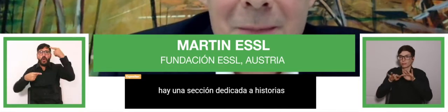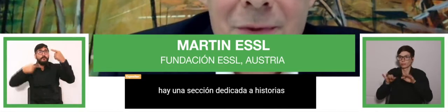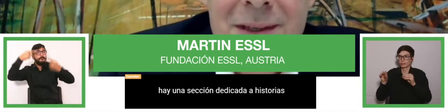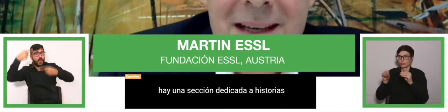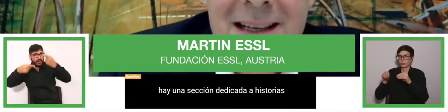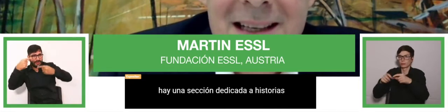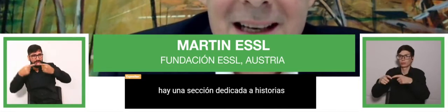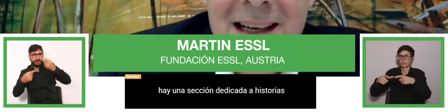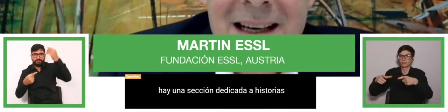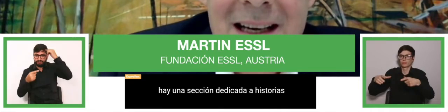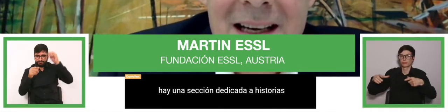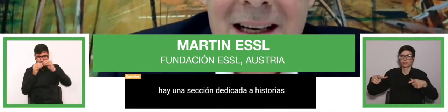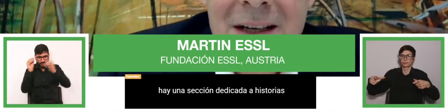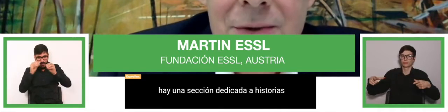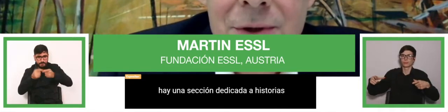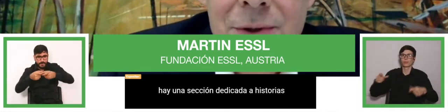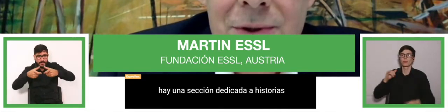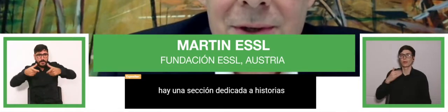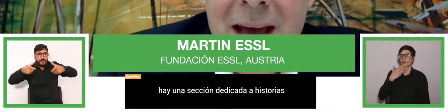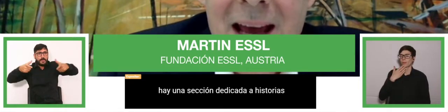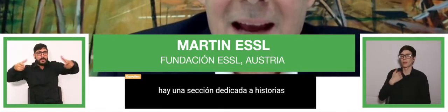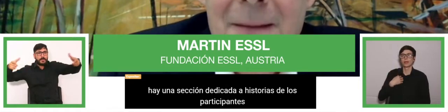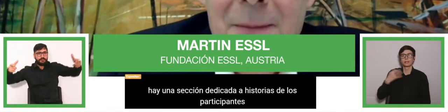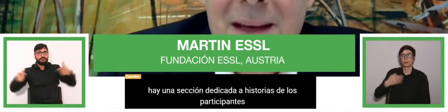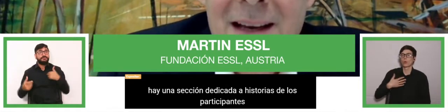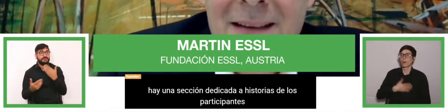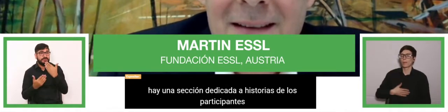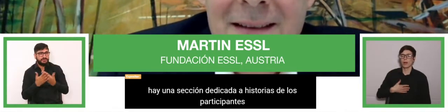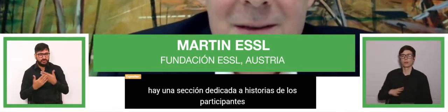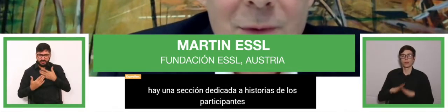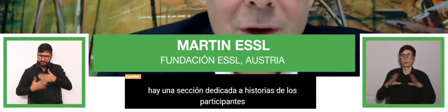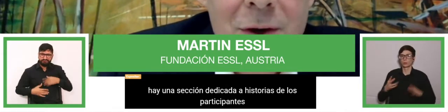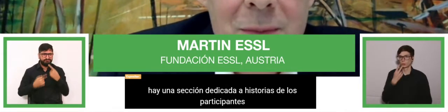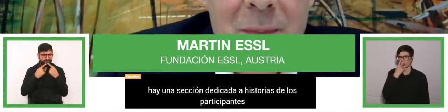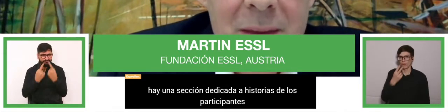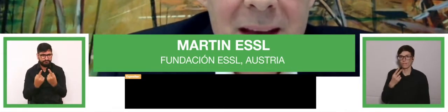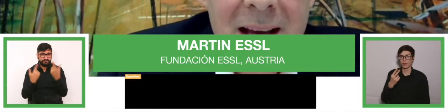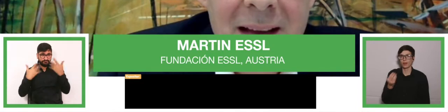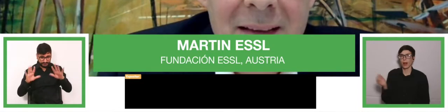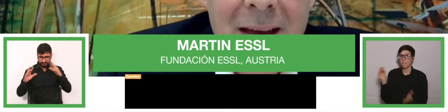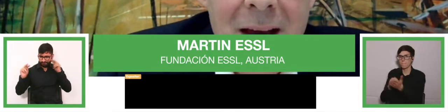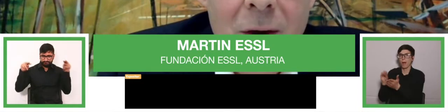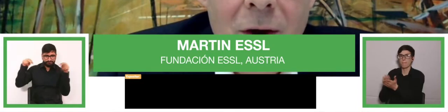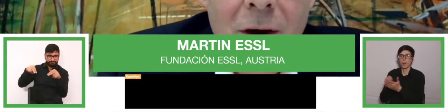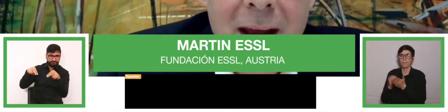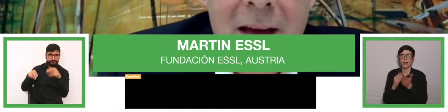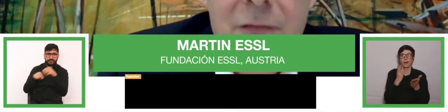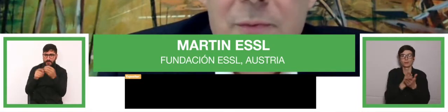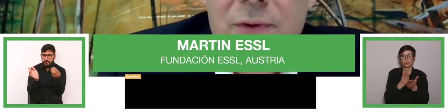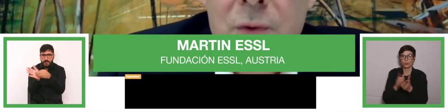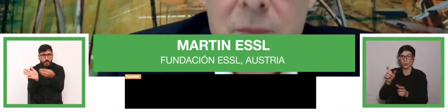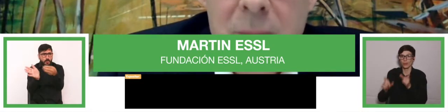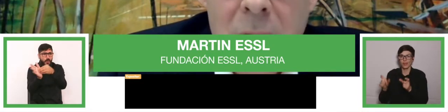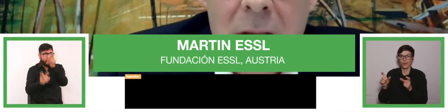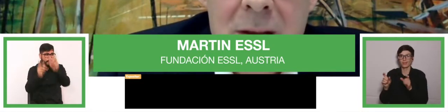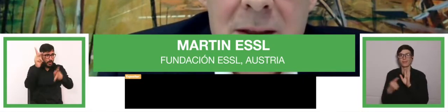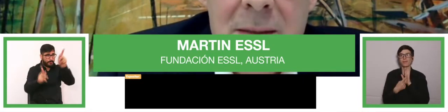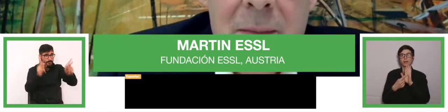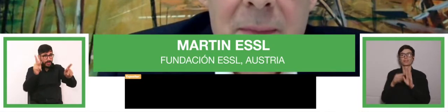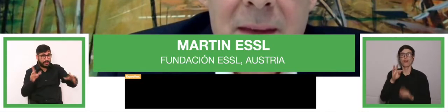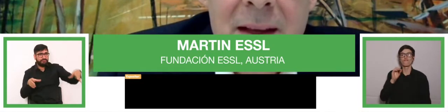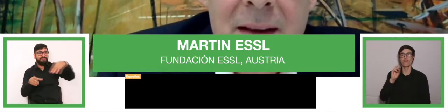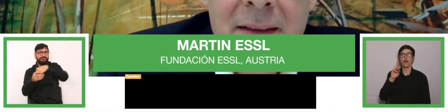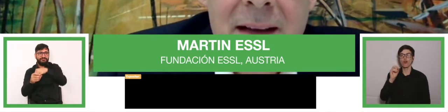alumni presenting to you today in this forum. And they all have proven